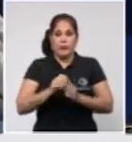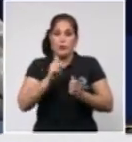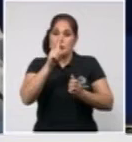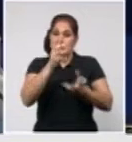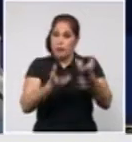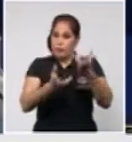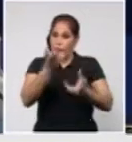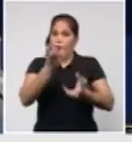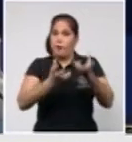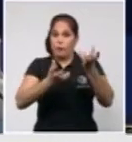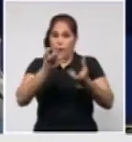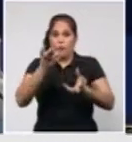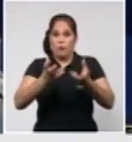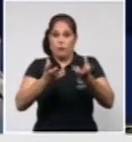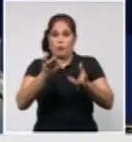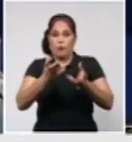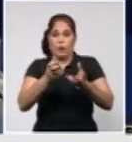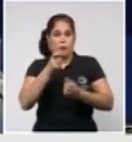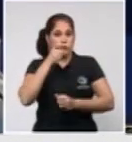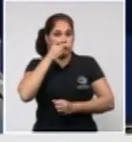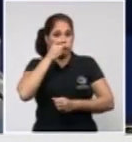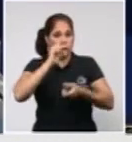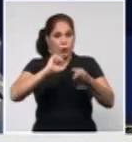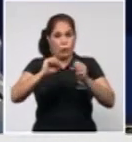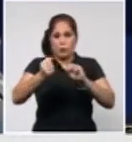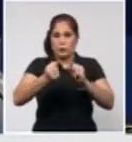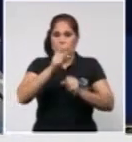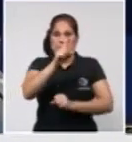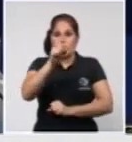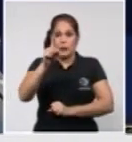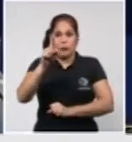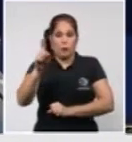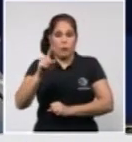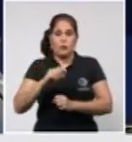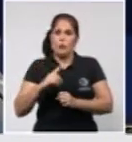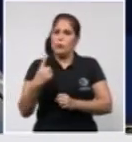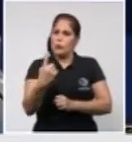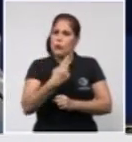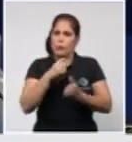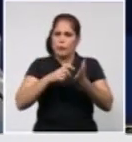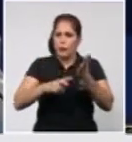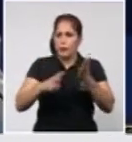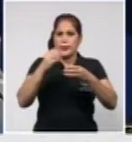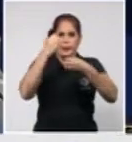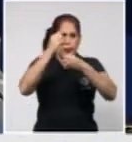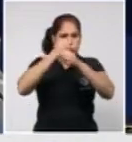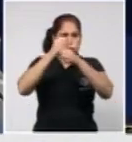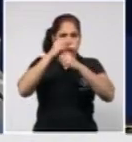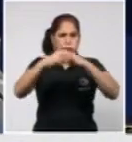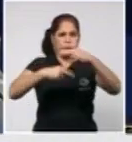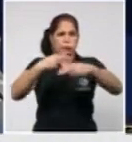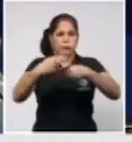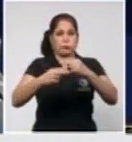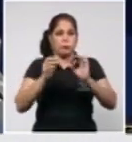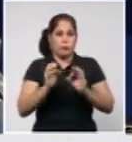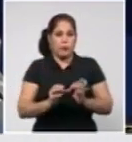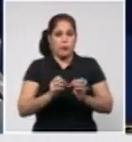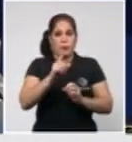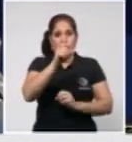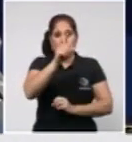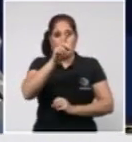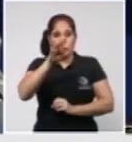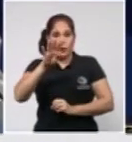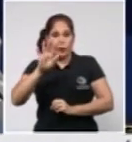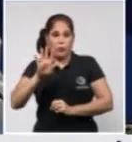913, Cienfuegos 111, Villa Clara 148,